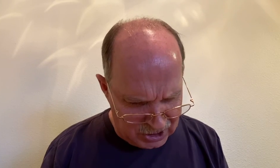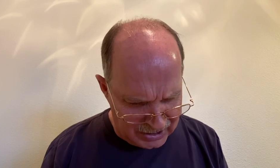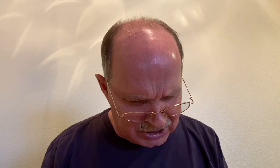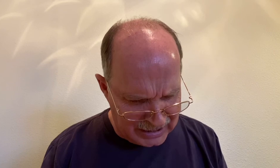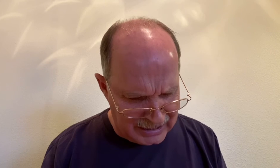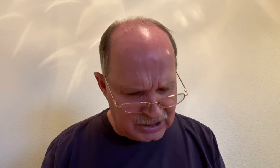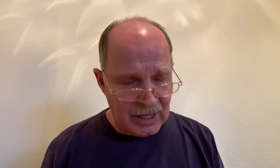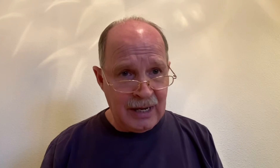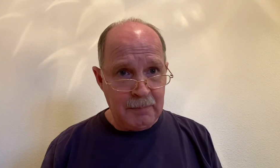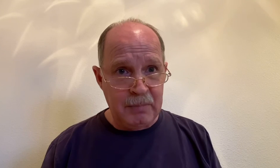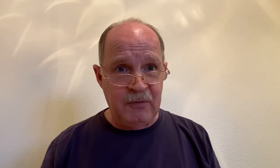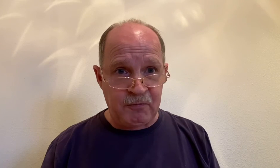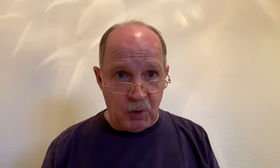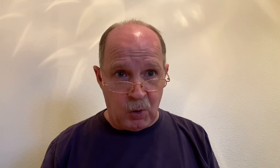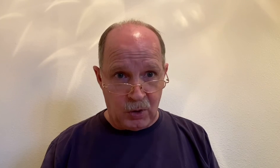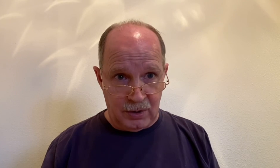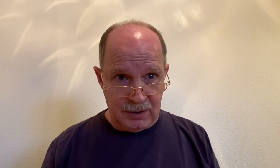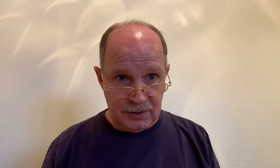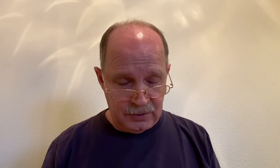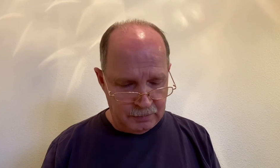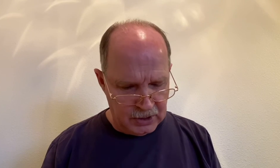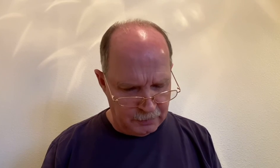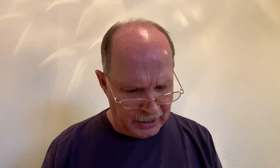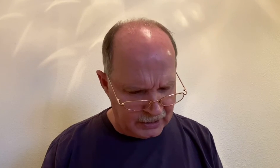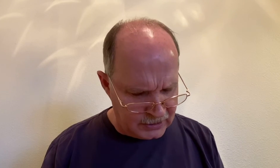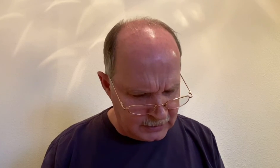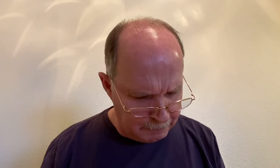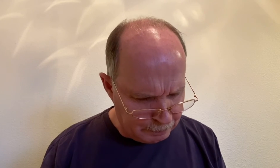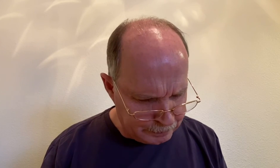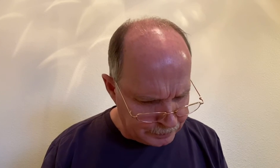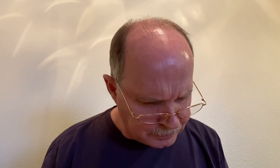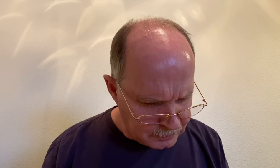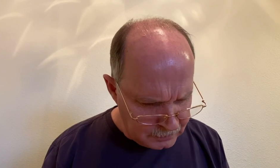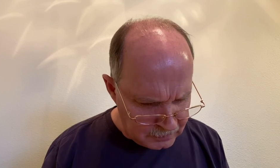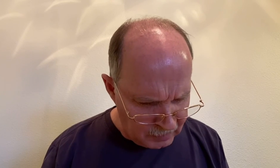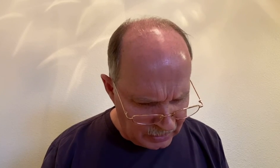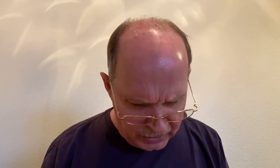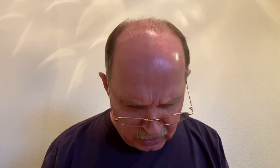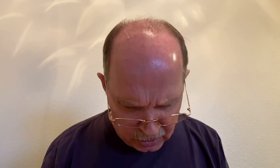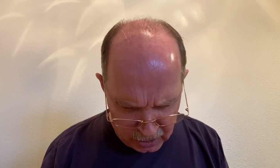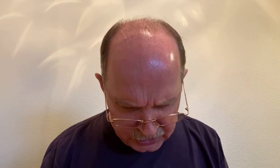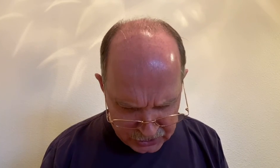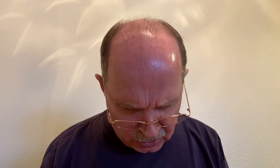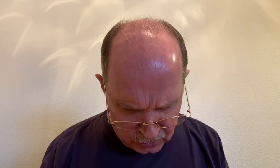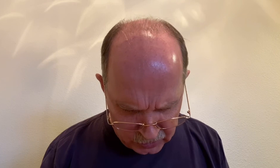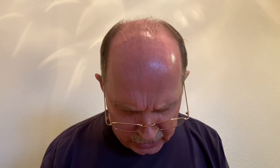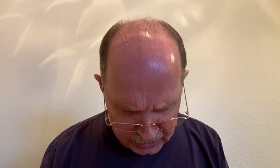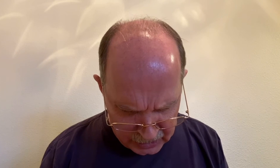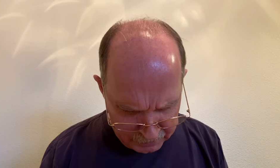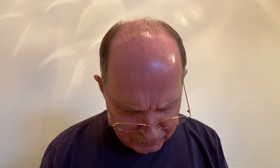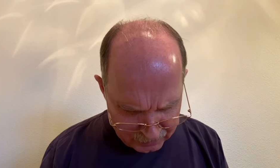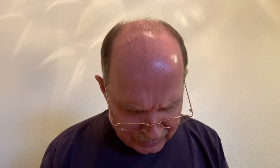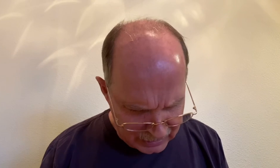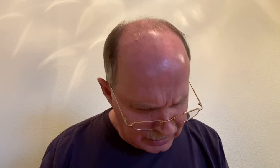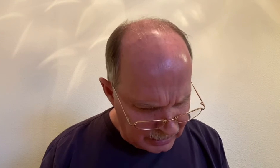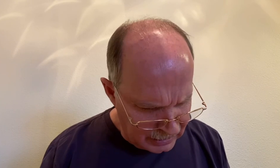a test case before the bill passes. They are